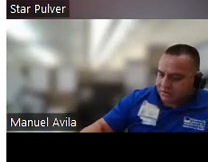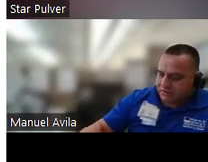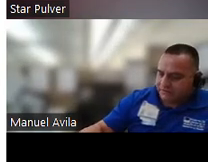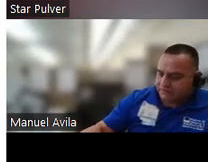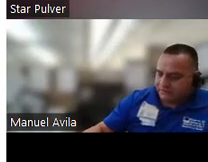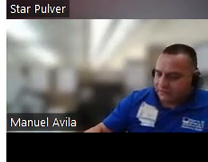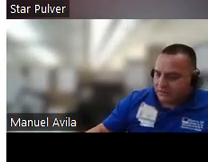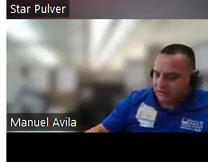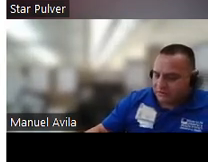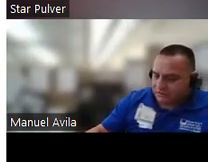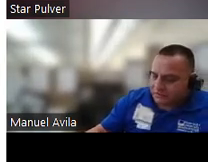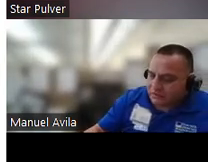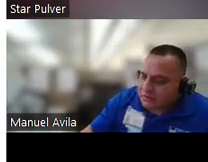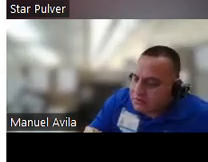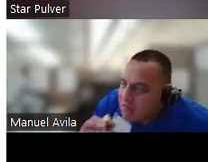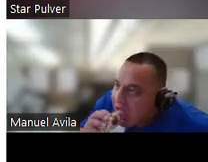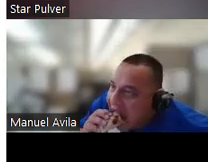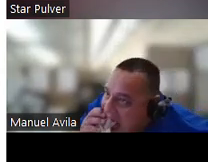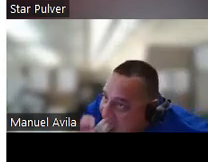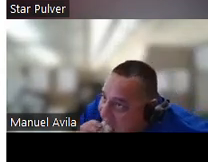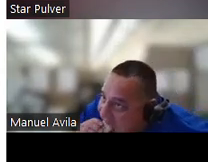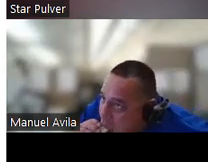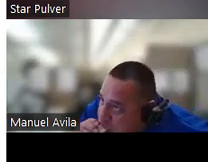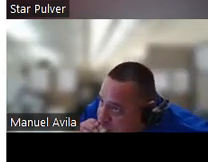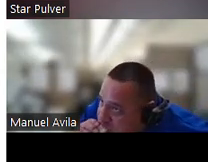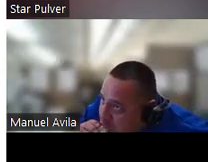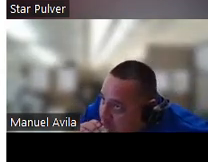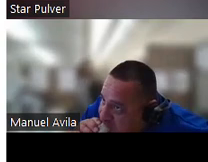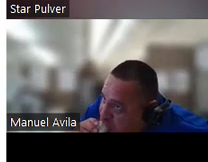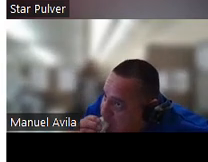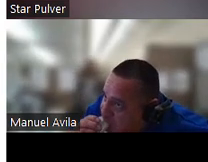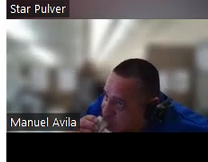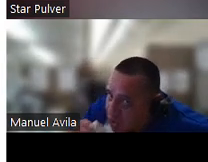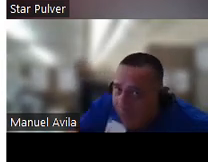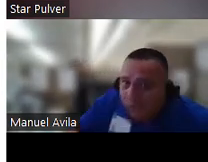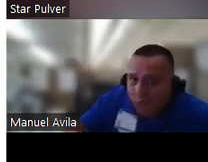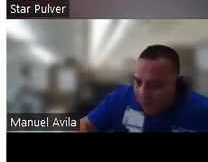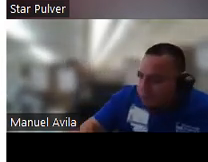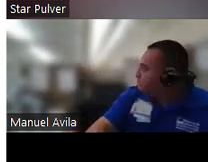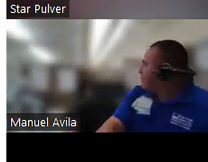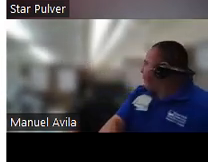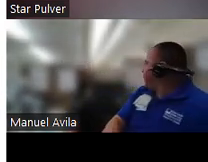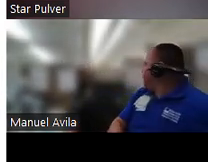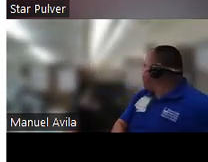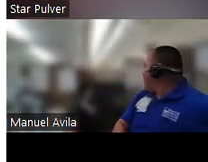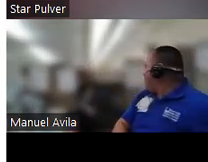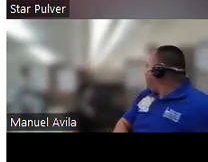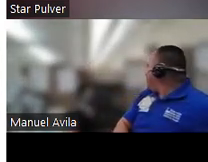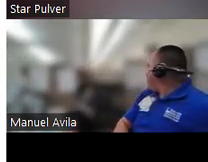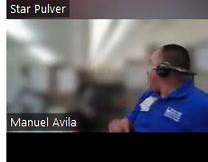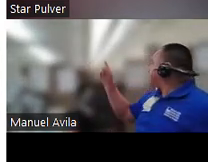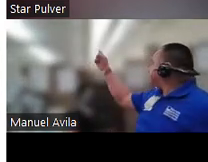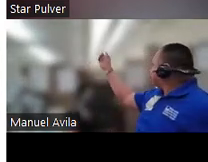All right. So it looks like majority of our folks represent countywide.